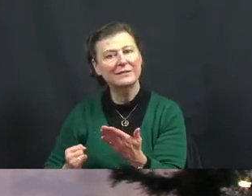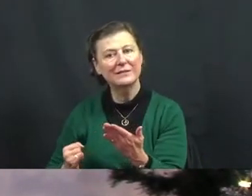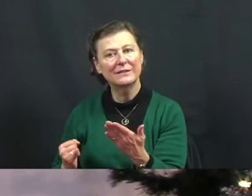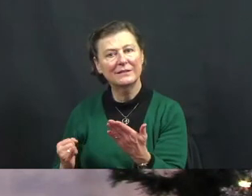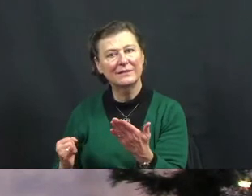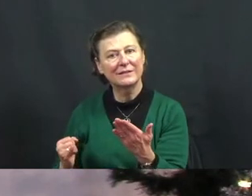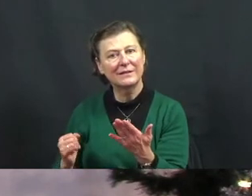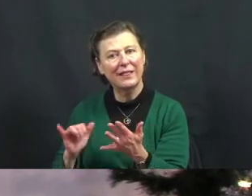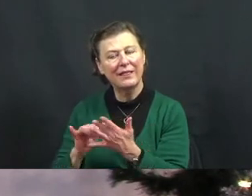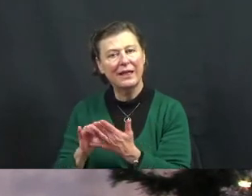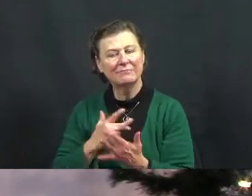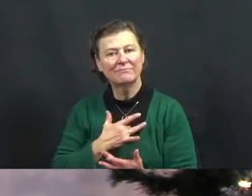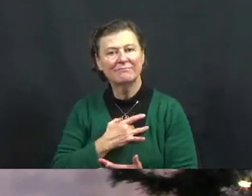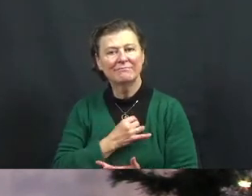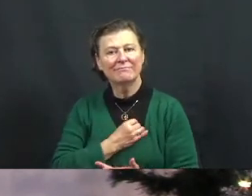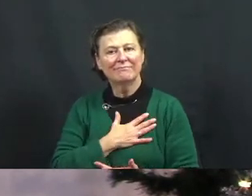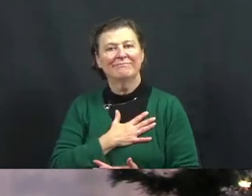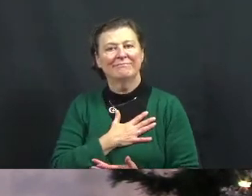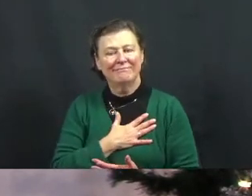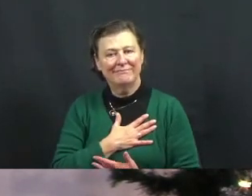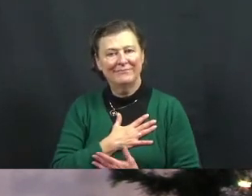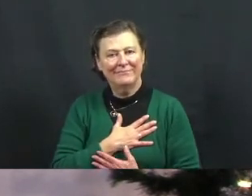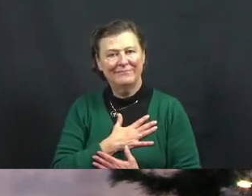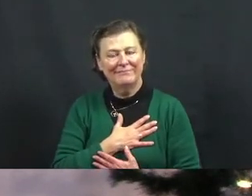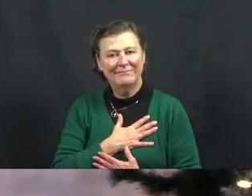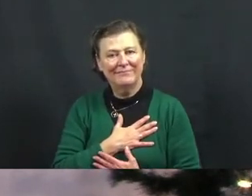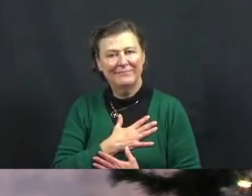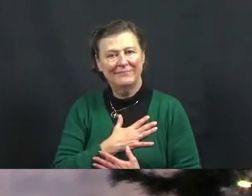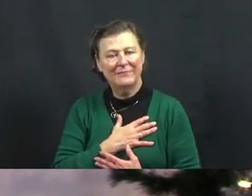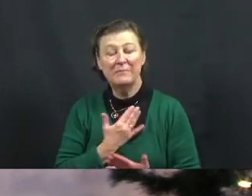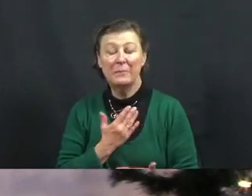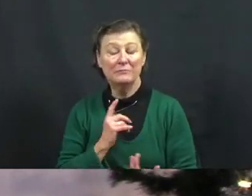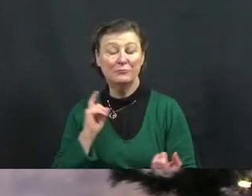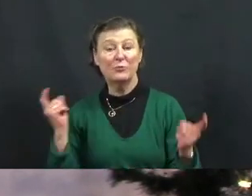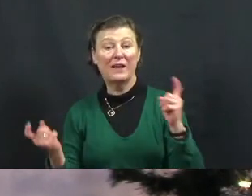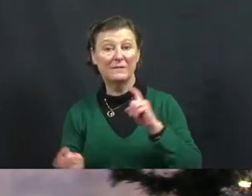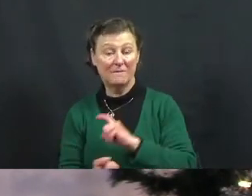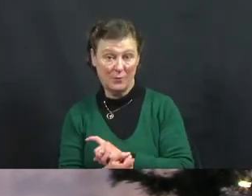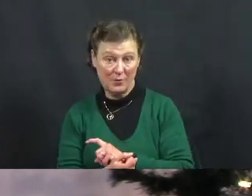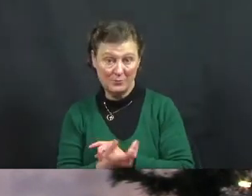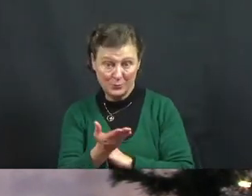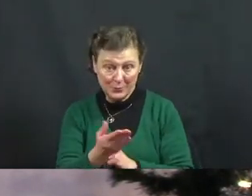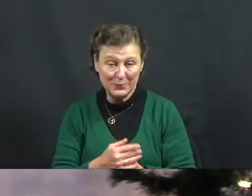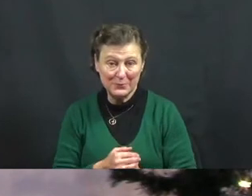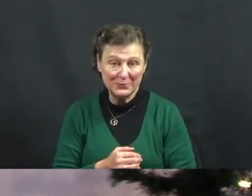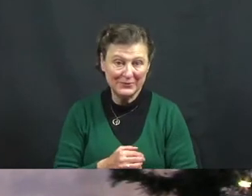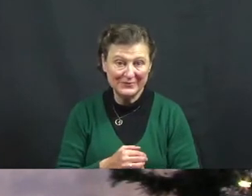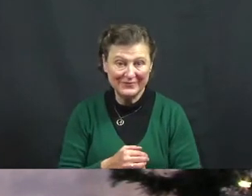that has touched you, that has transformed you.